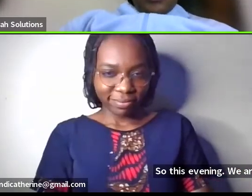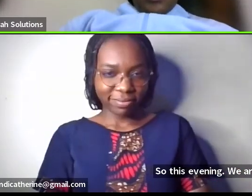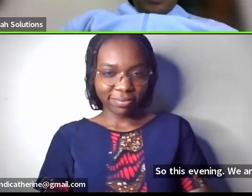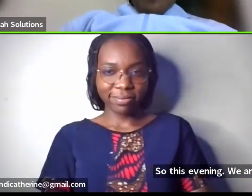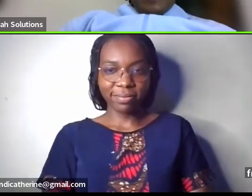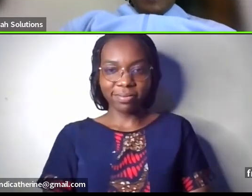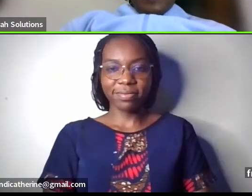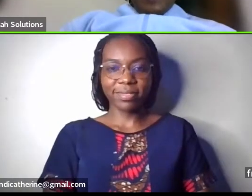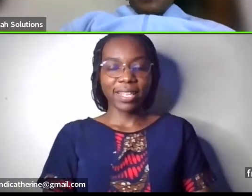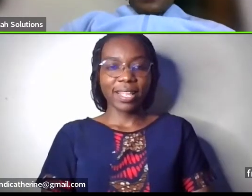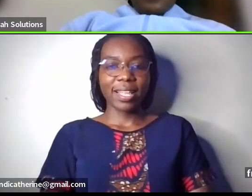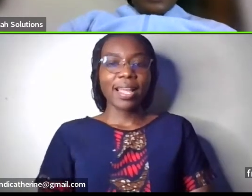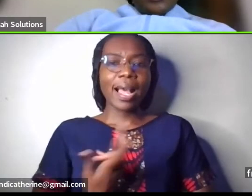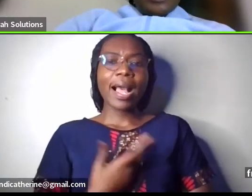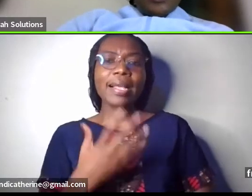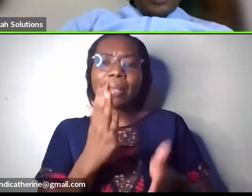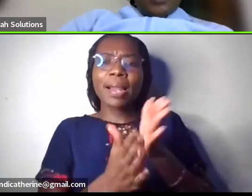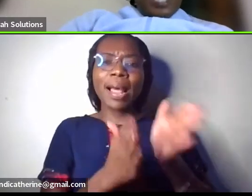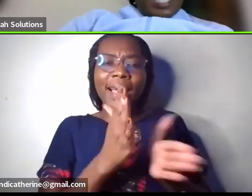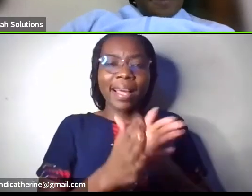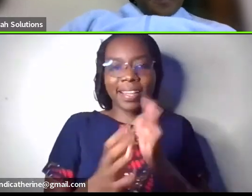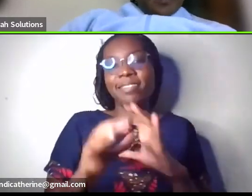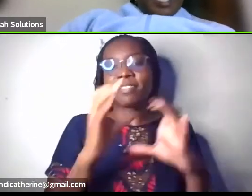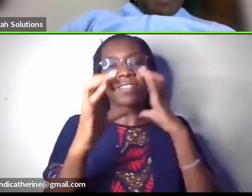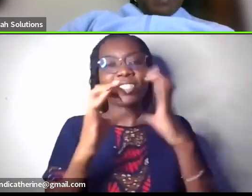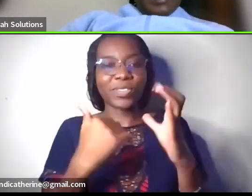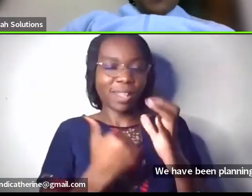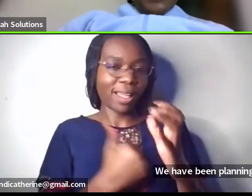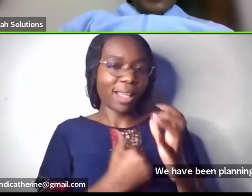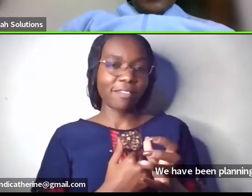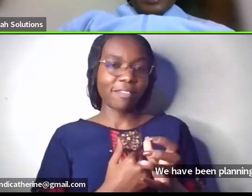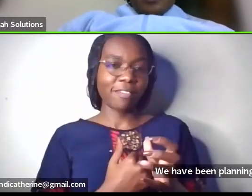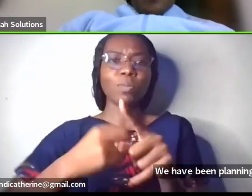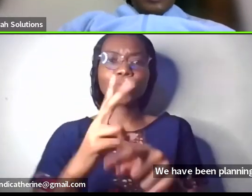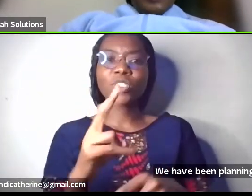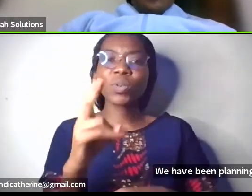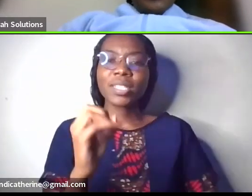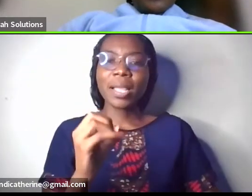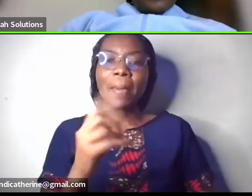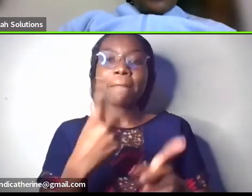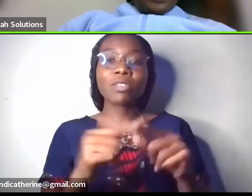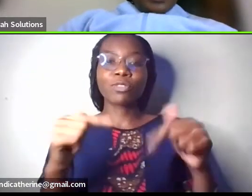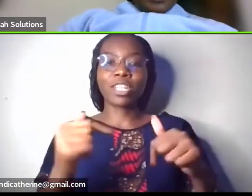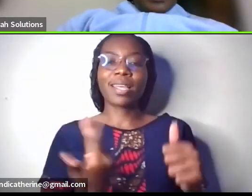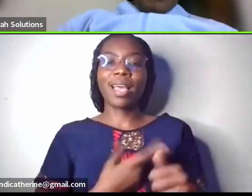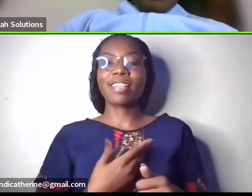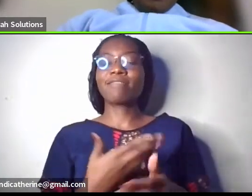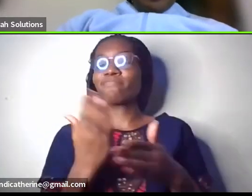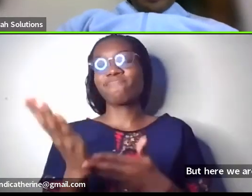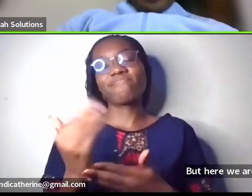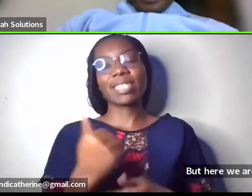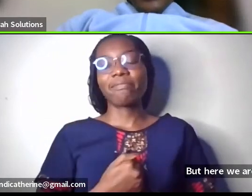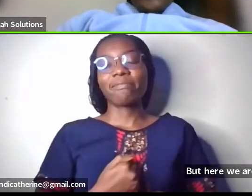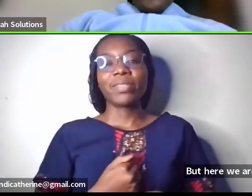who we have been planning to have this conversation since 2020, but here we are today. So I'm going to allow her